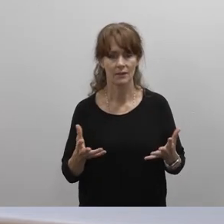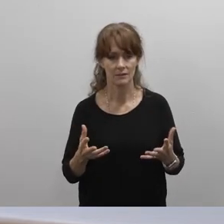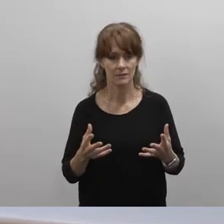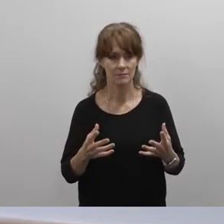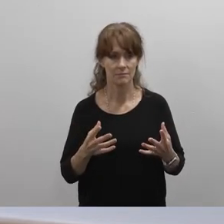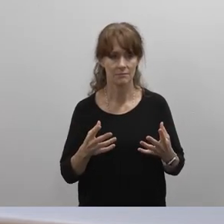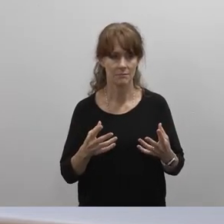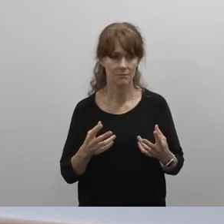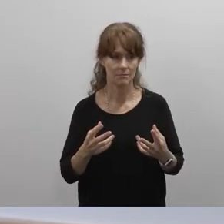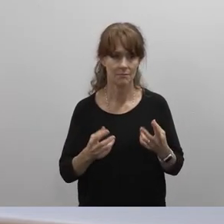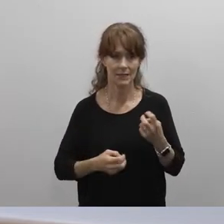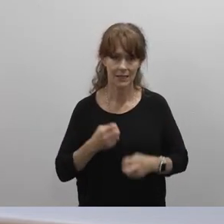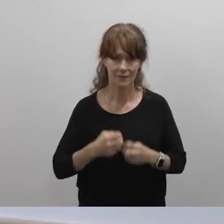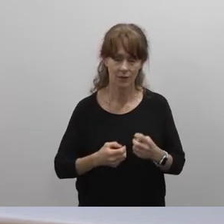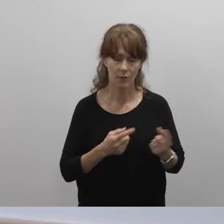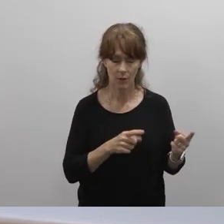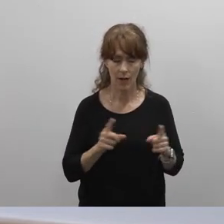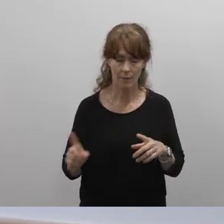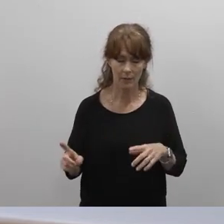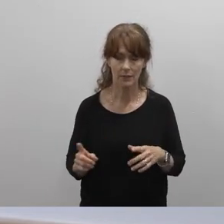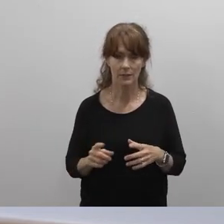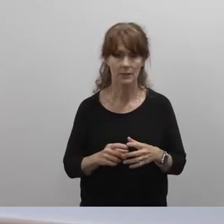difficult, were happening.